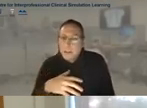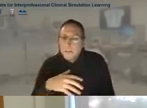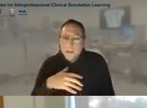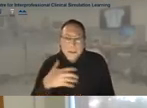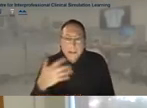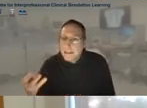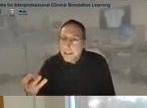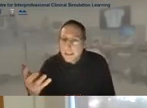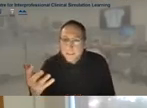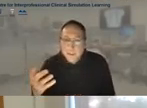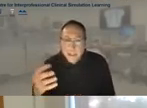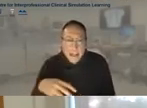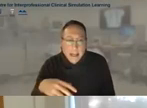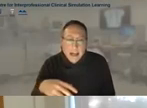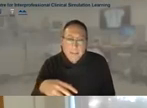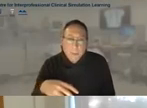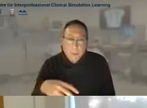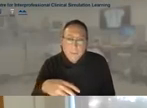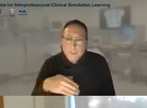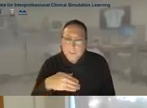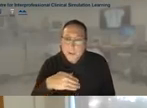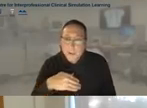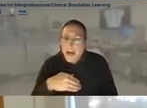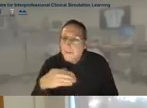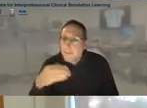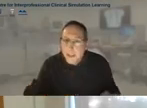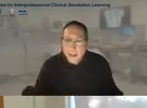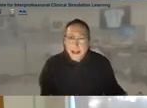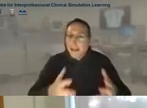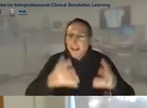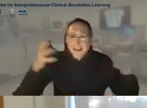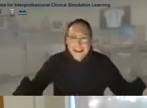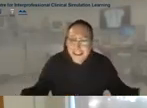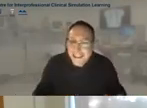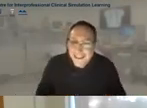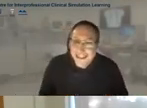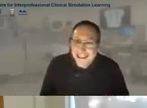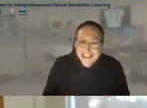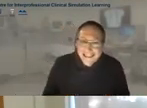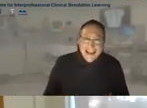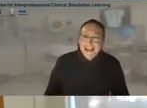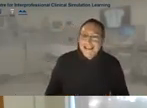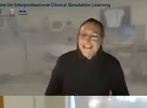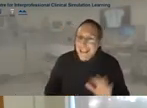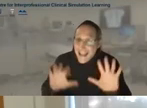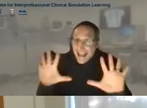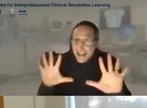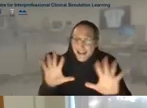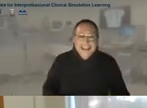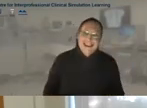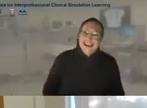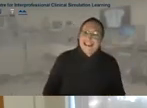use these resources as they see fit. We've sort of crafted a